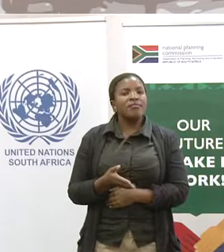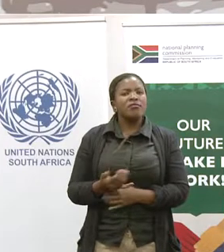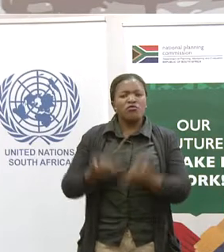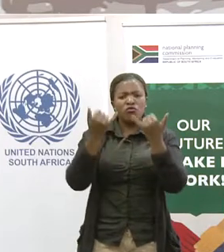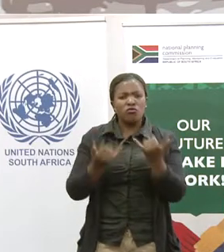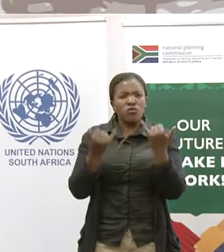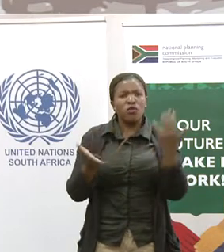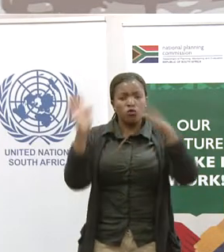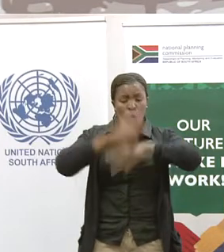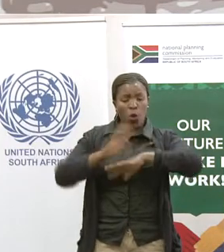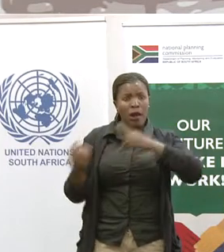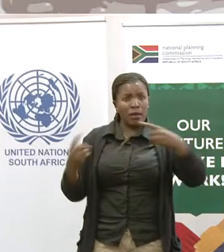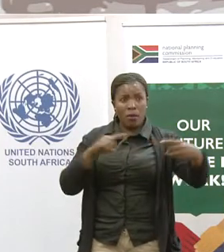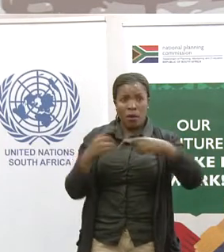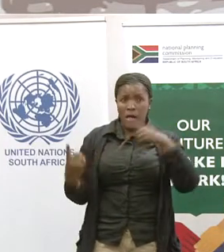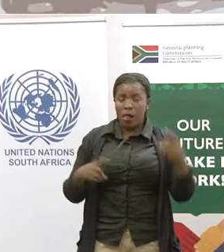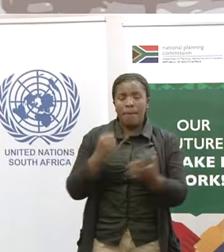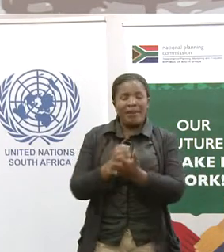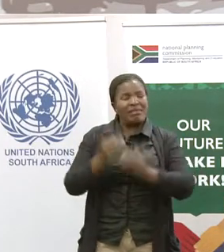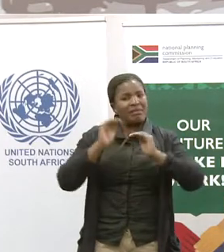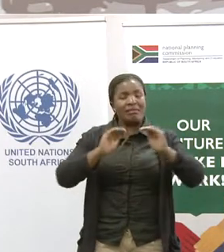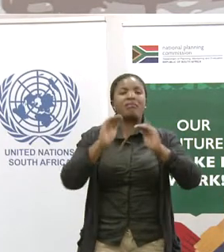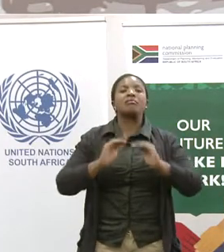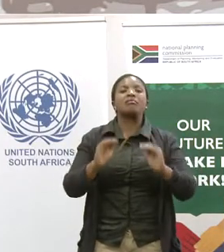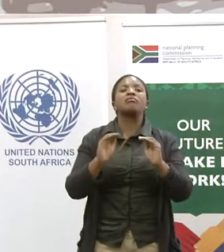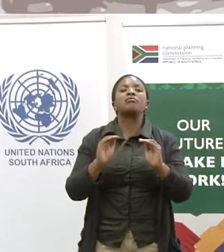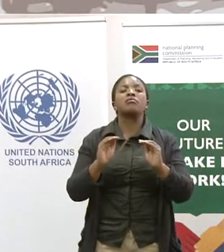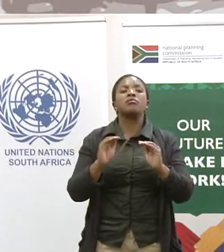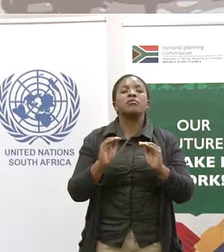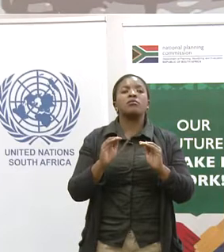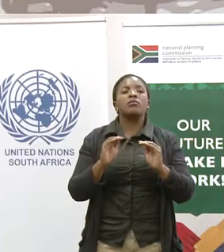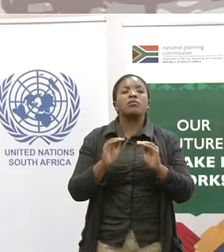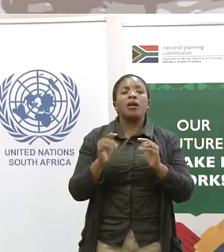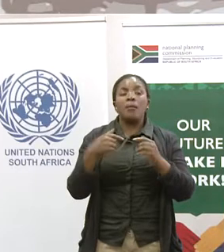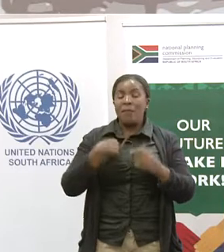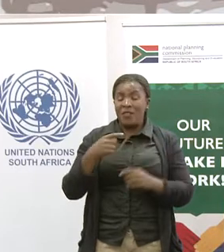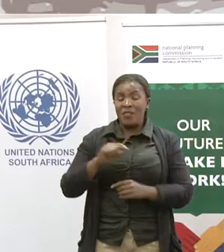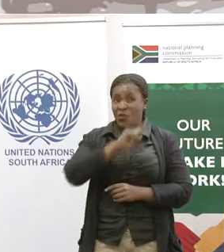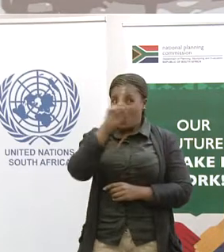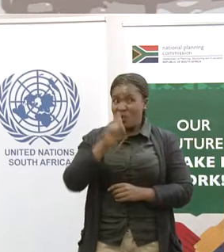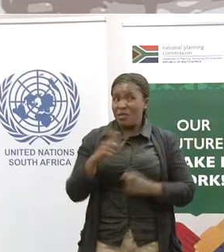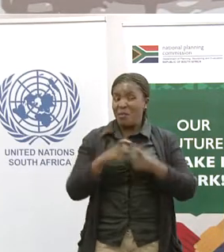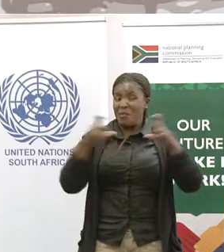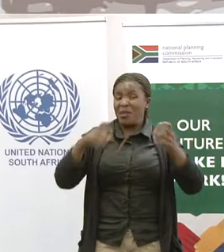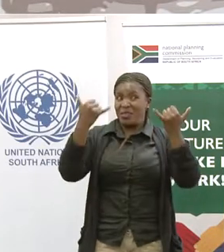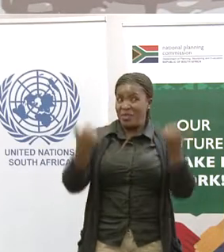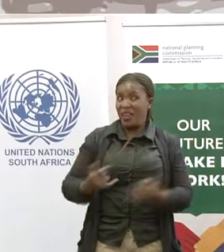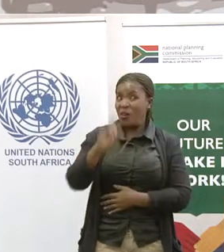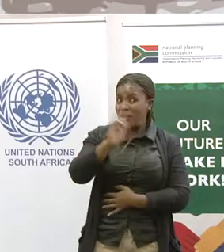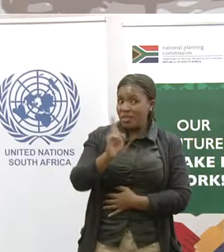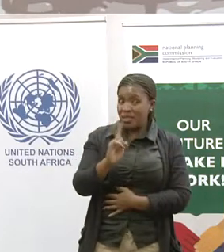Tonight's debate promises to be very insightful. So our main question tonight is,